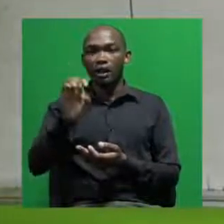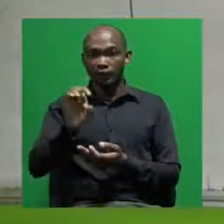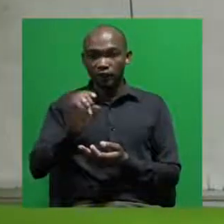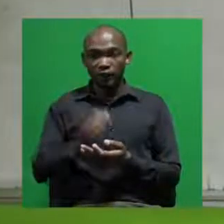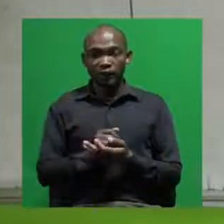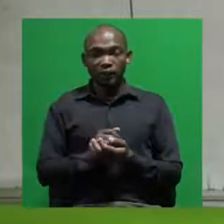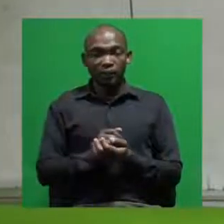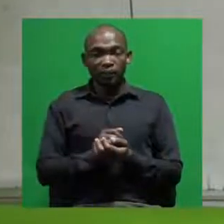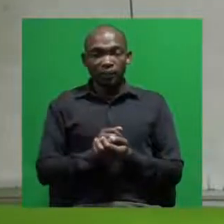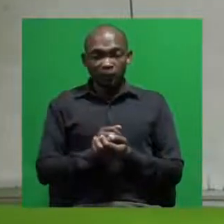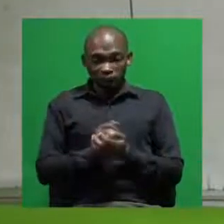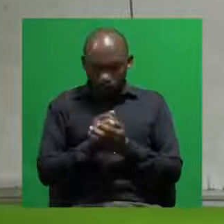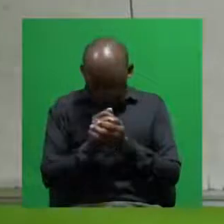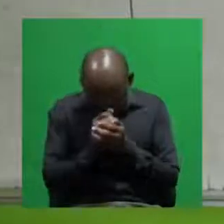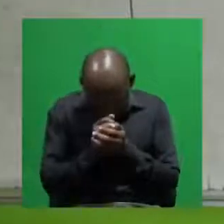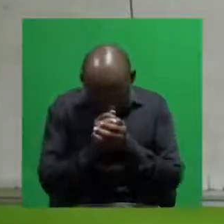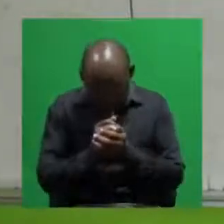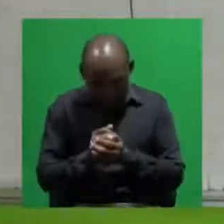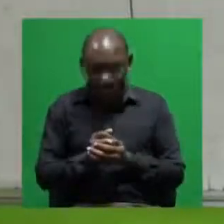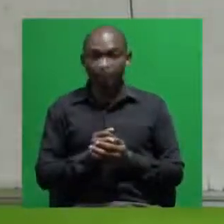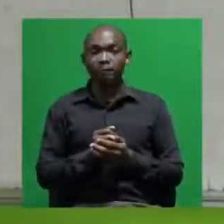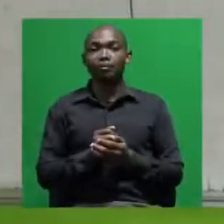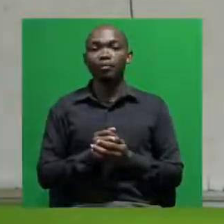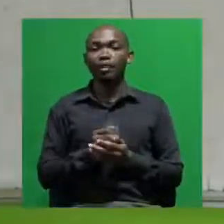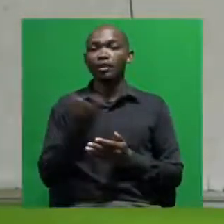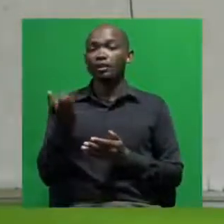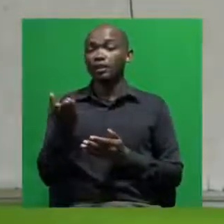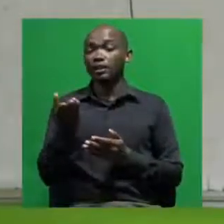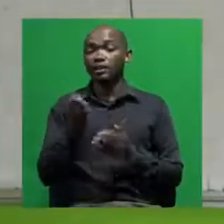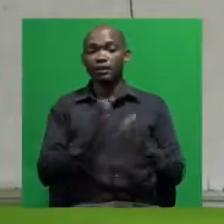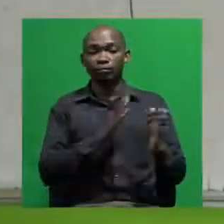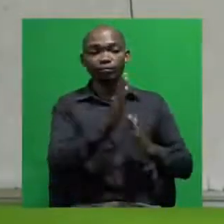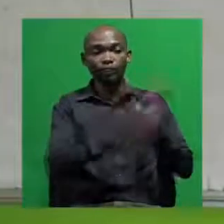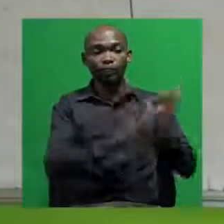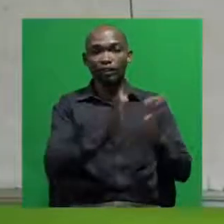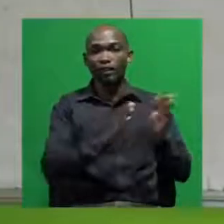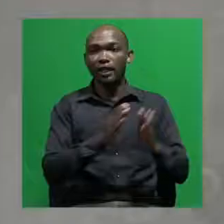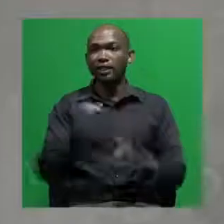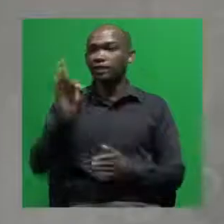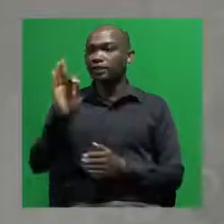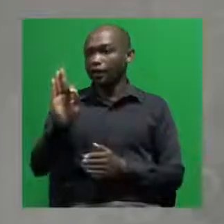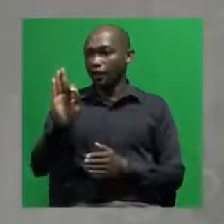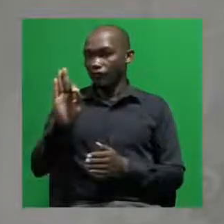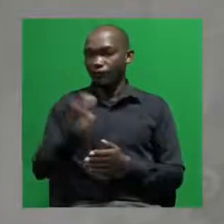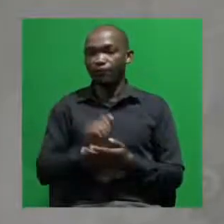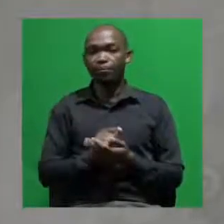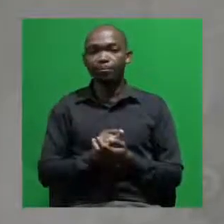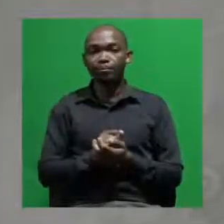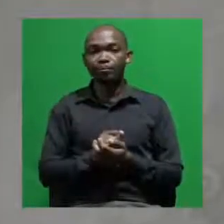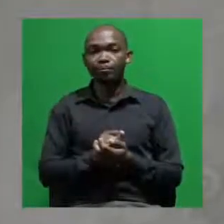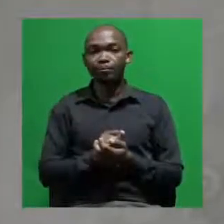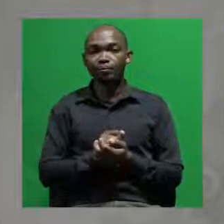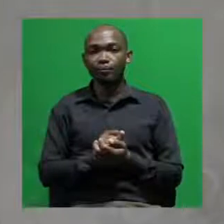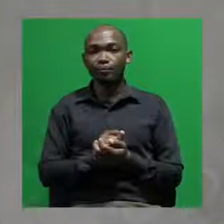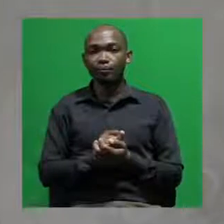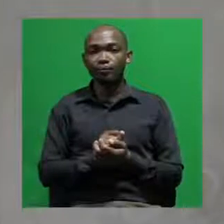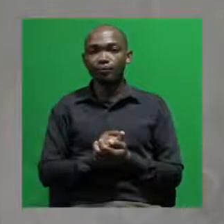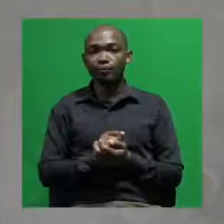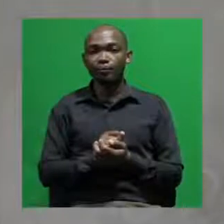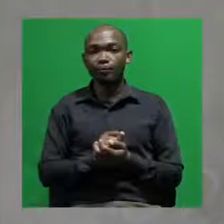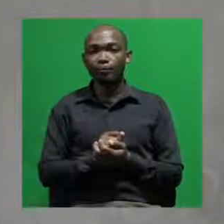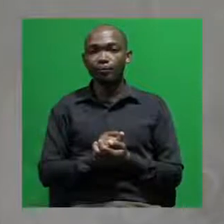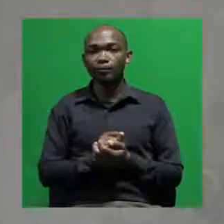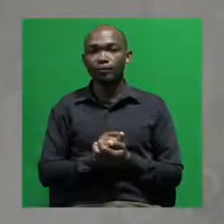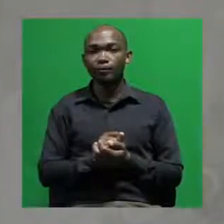symbolized by degree F. So those are the common units that are used to